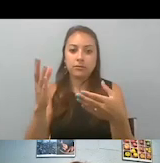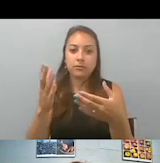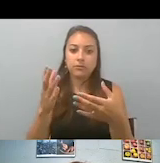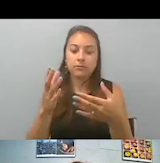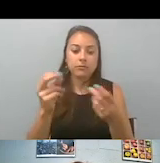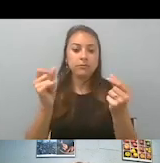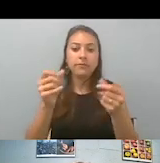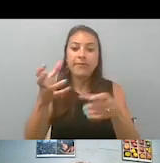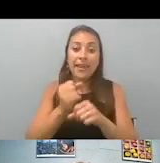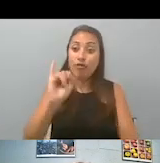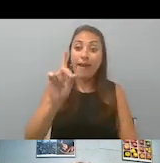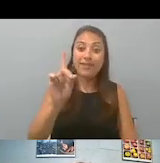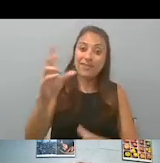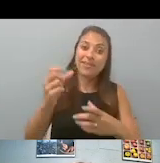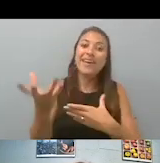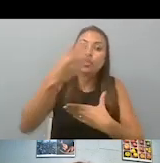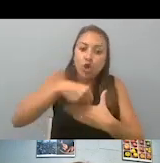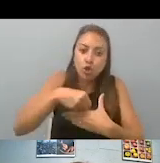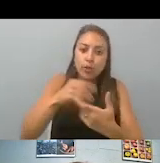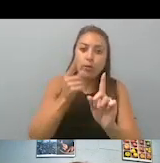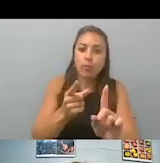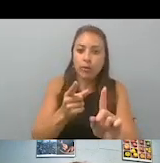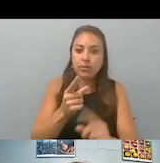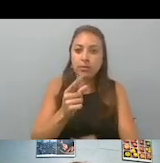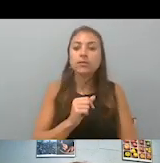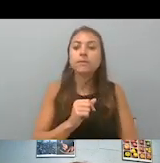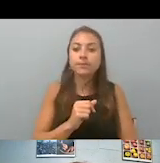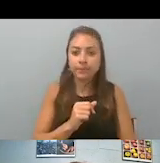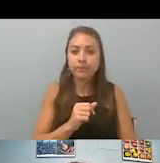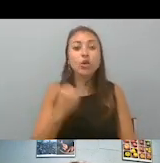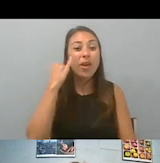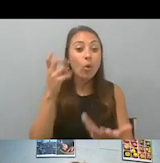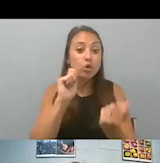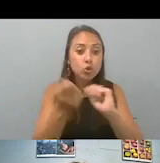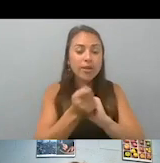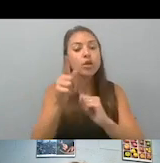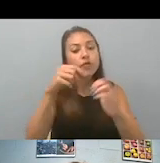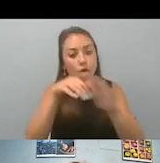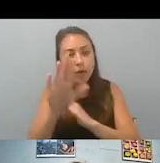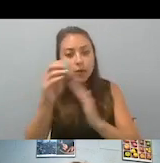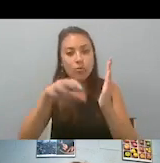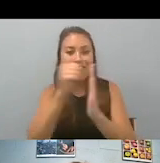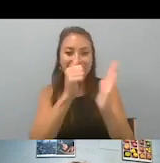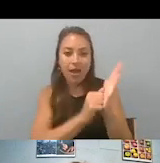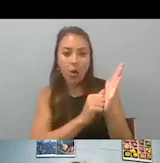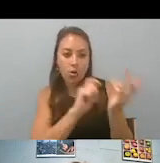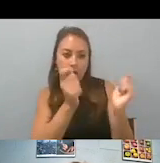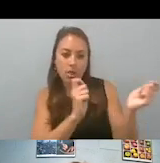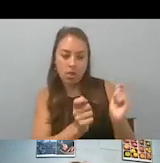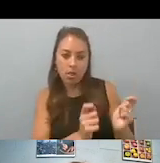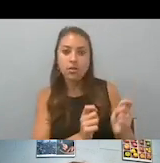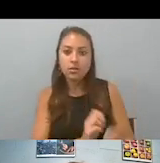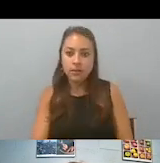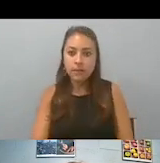Flex 460, that's when you need to go onto your student account and make that change. You do have a little bit of time, and I